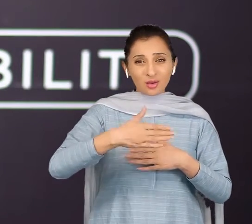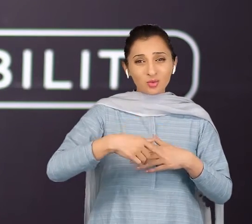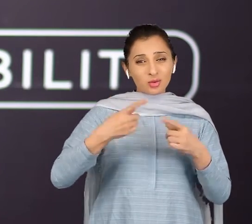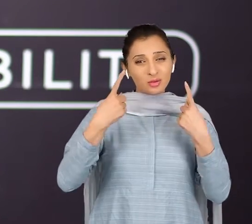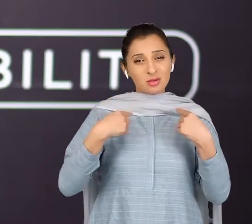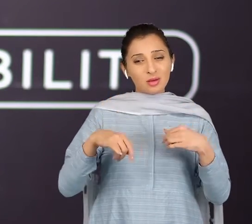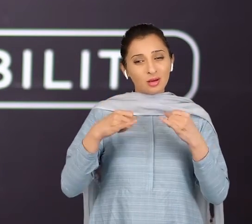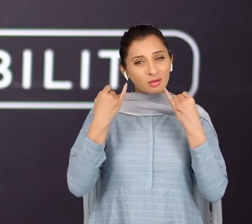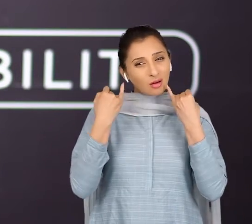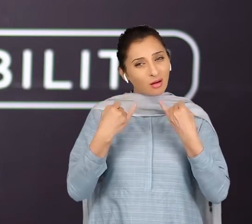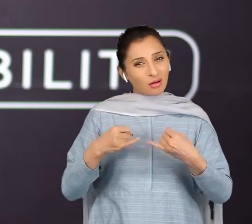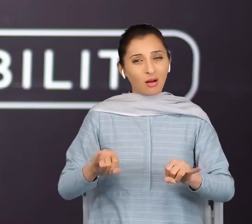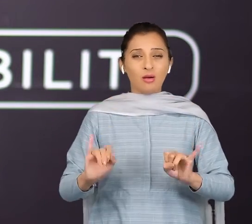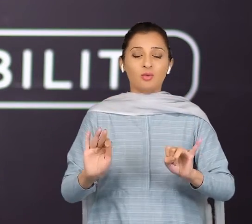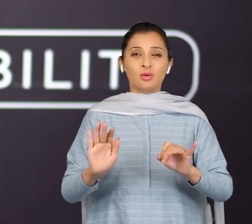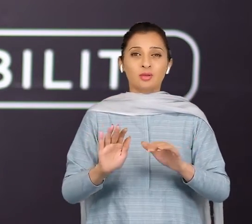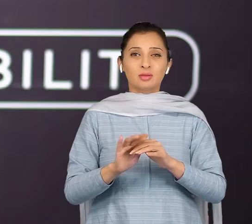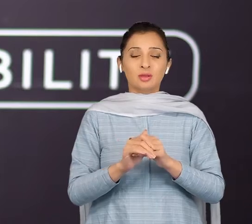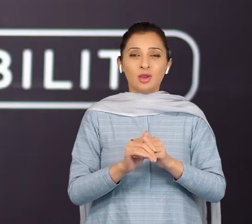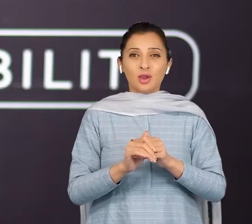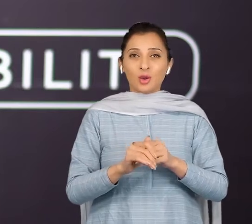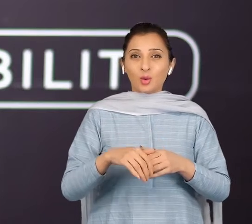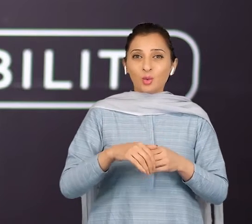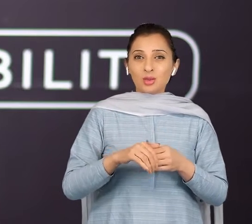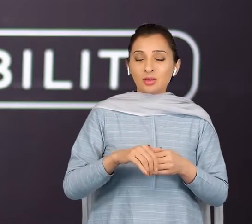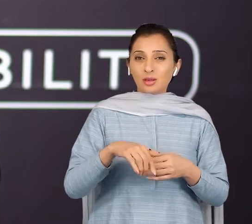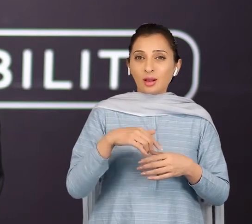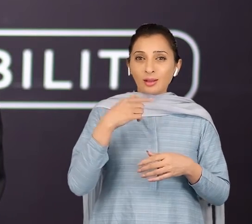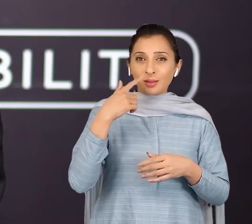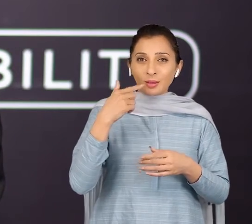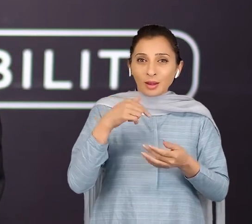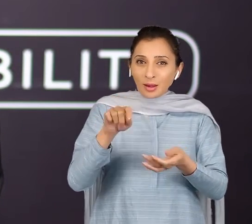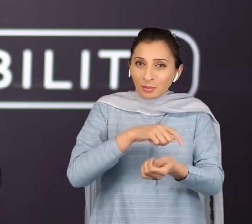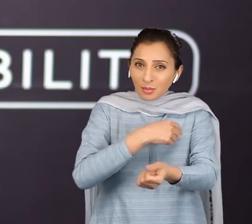worse. We got her blood profile done, and we